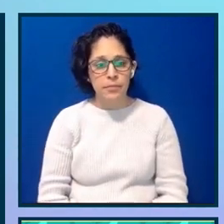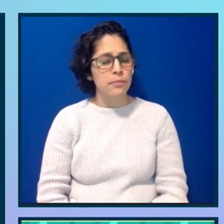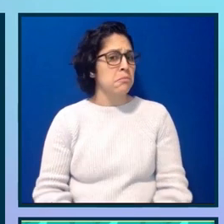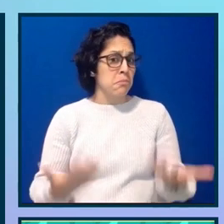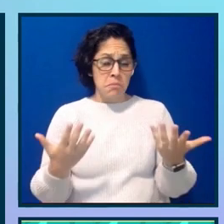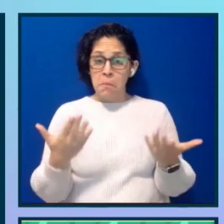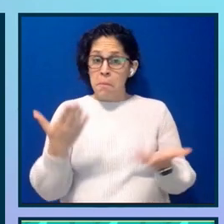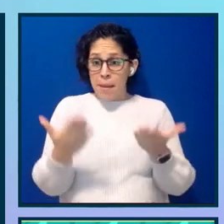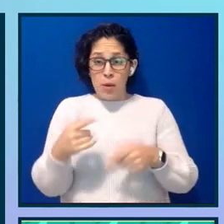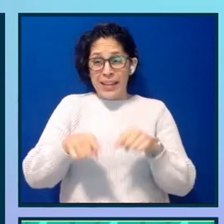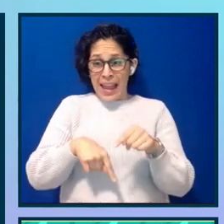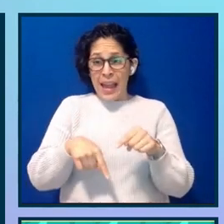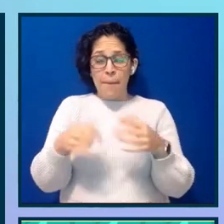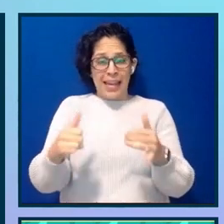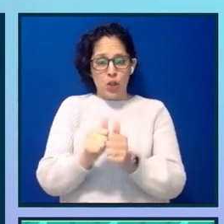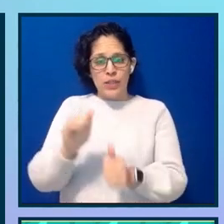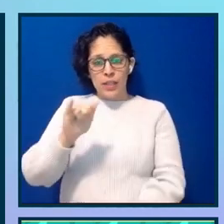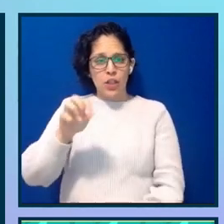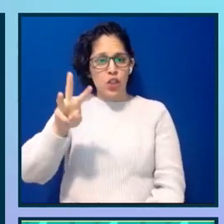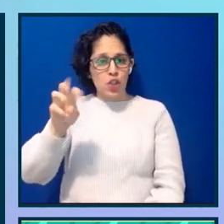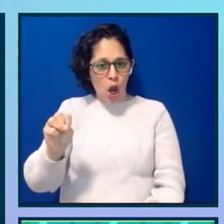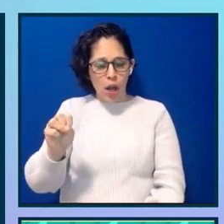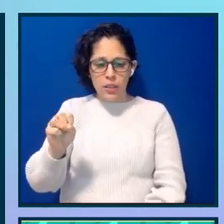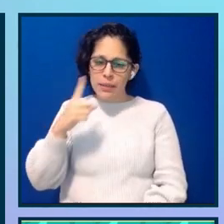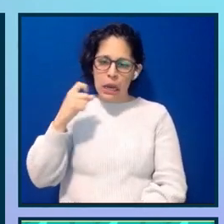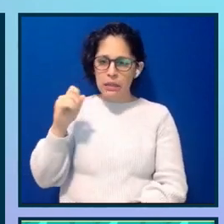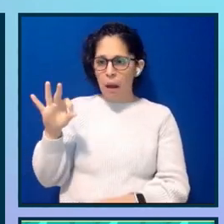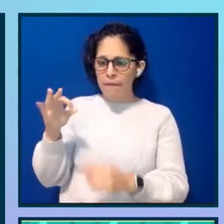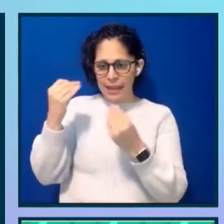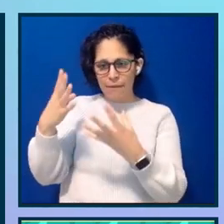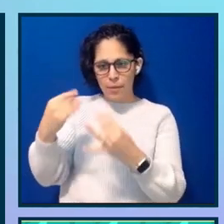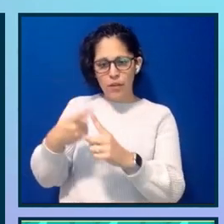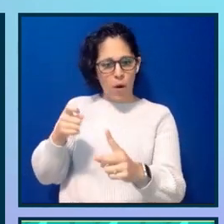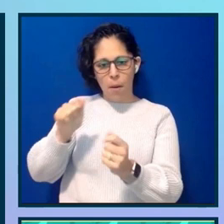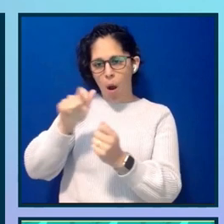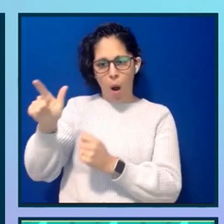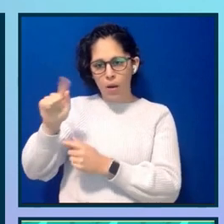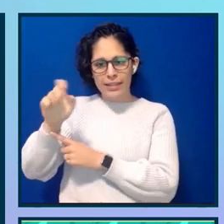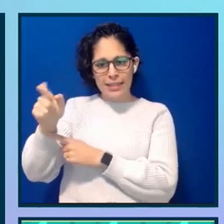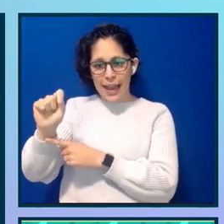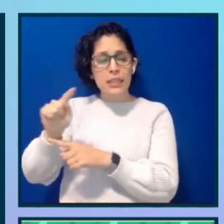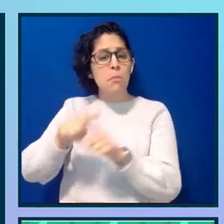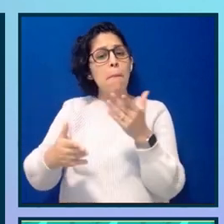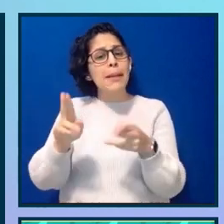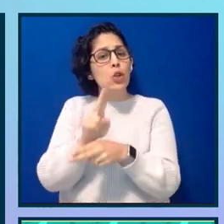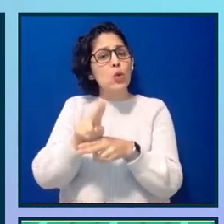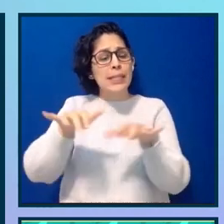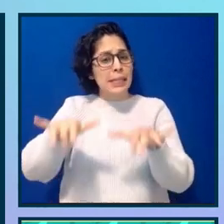play it with JAWS, like based on the information that we get from the alt text, but maybe we can still do it with a keyboard. That could still be